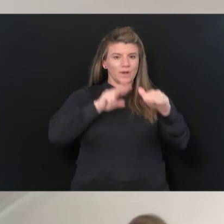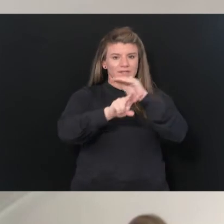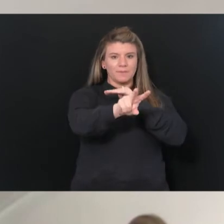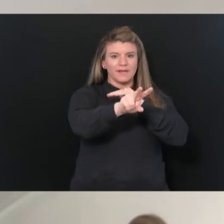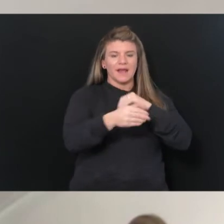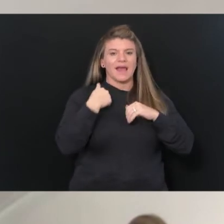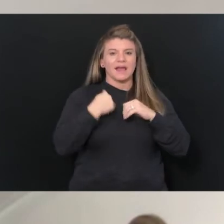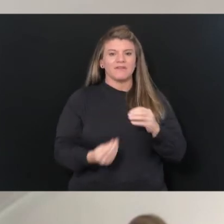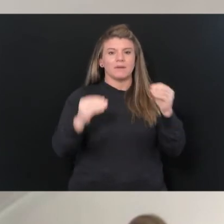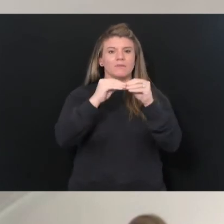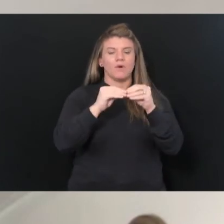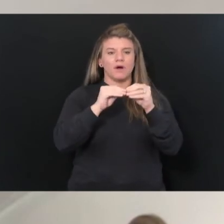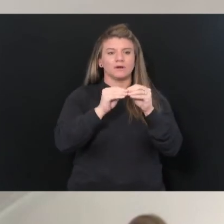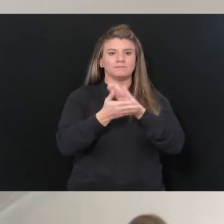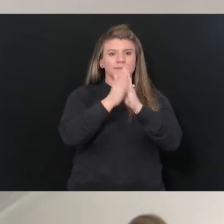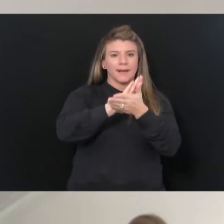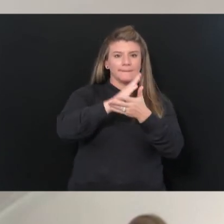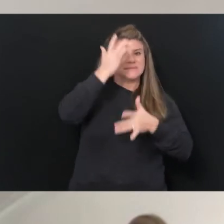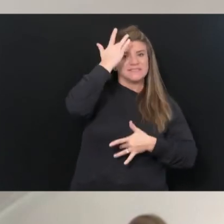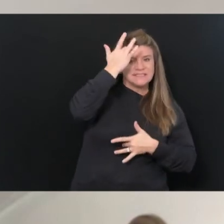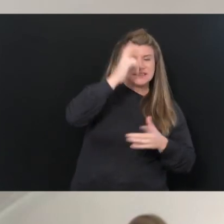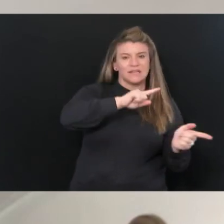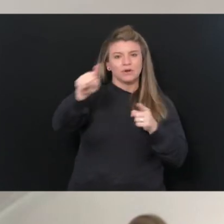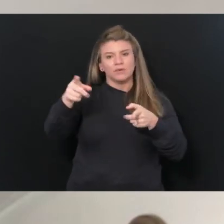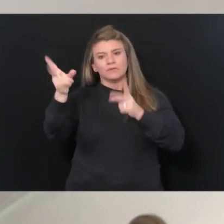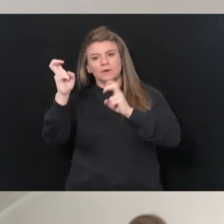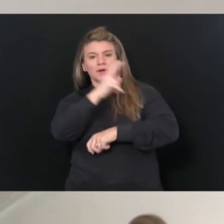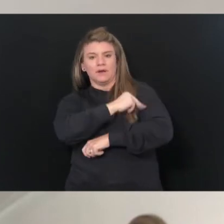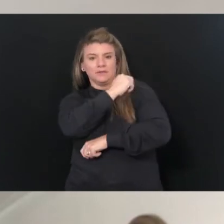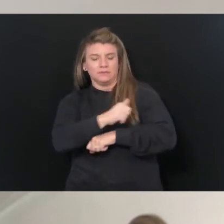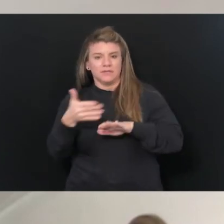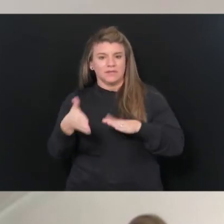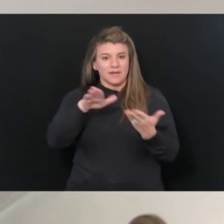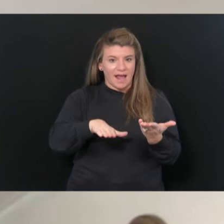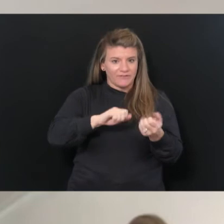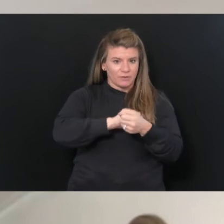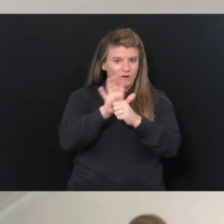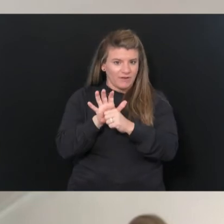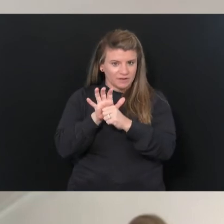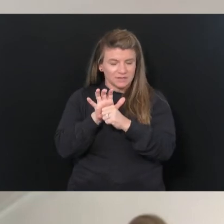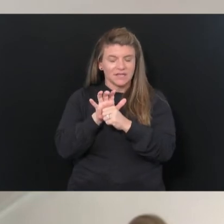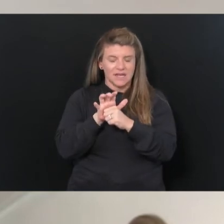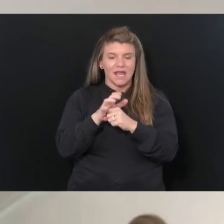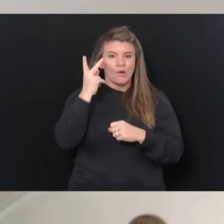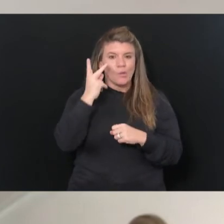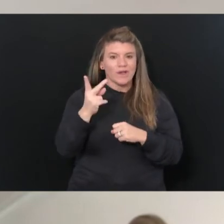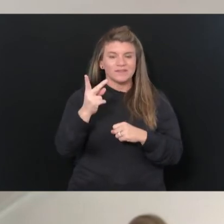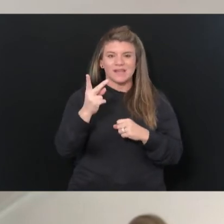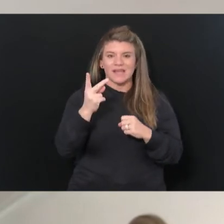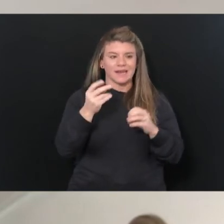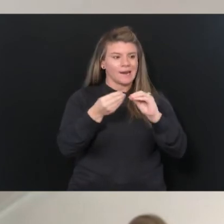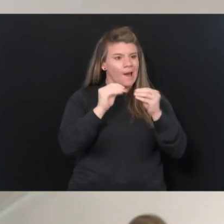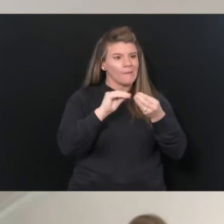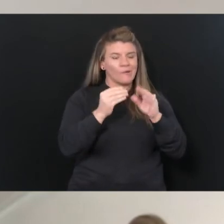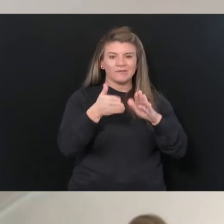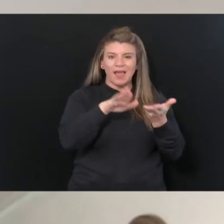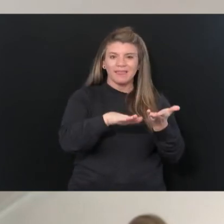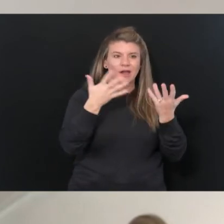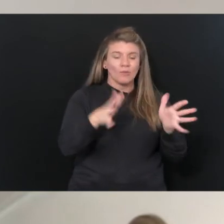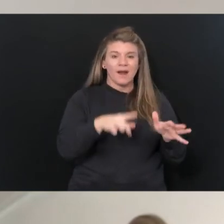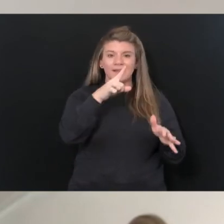having people get sick, go to the hospital, and die from COVID-19. And we have seen a number of deaths. The governor